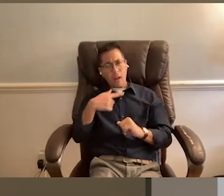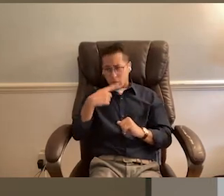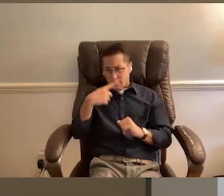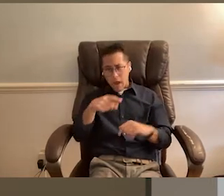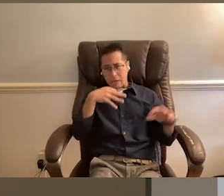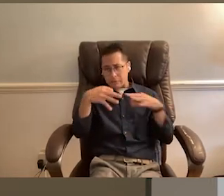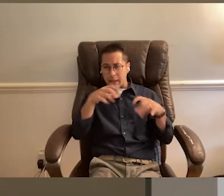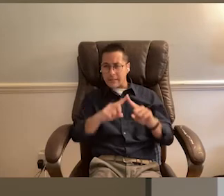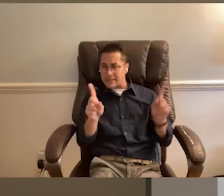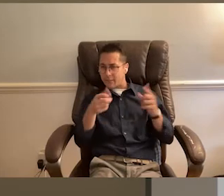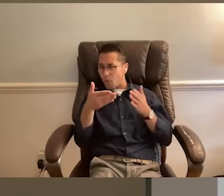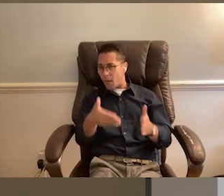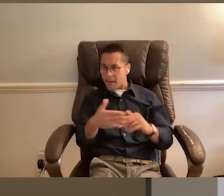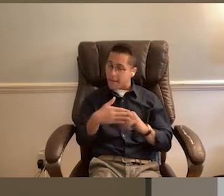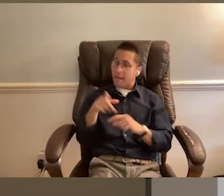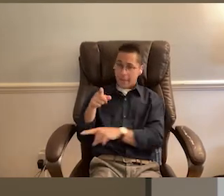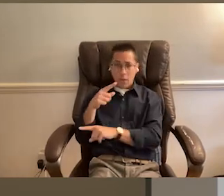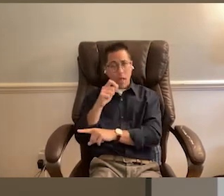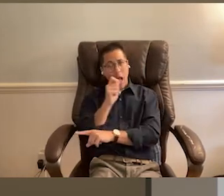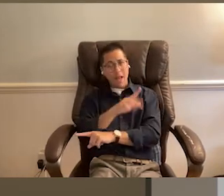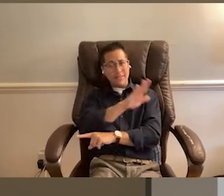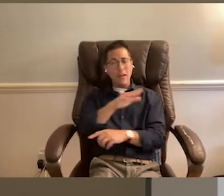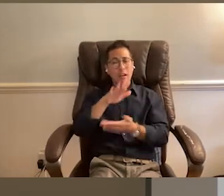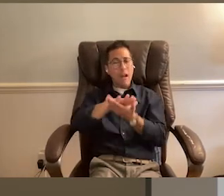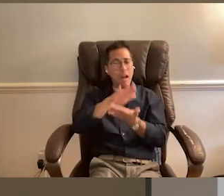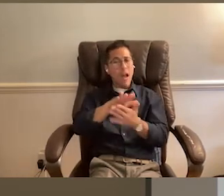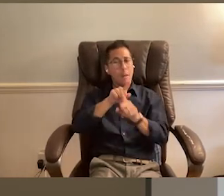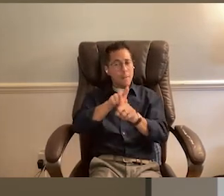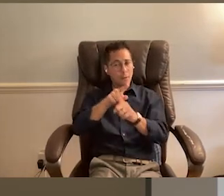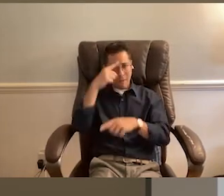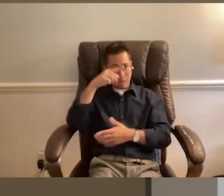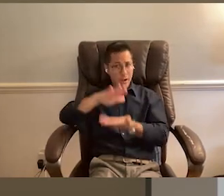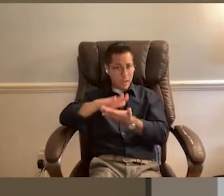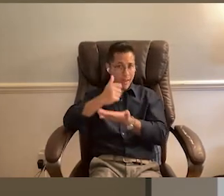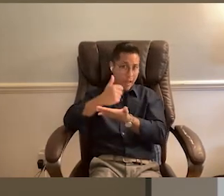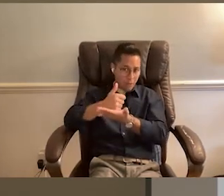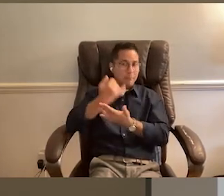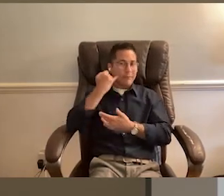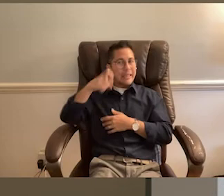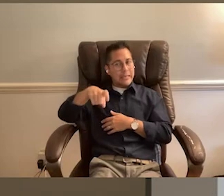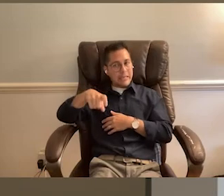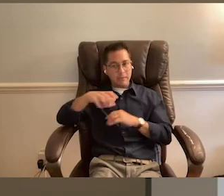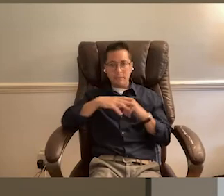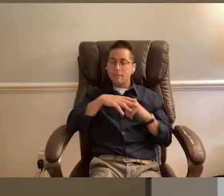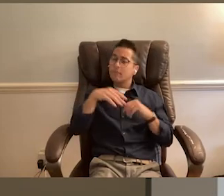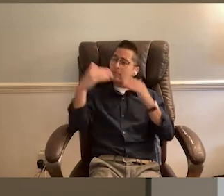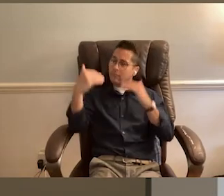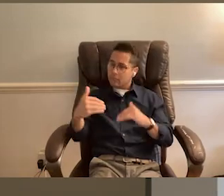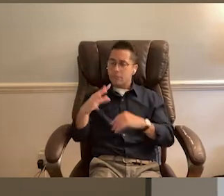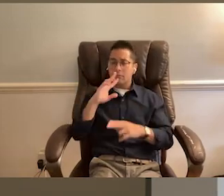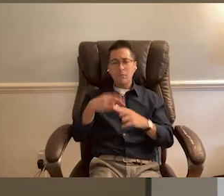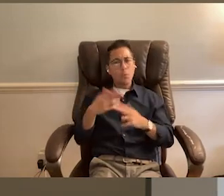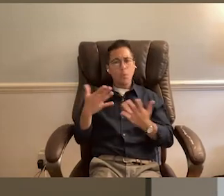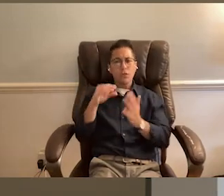the assignments. Do well on them, maybe, maybe not, but turn them all in. They want to check Canvas, which is our learning management system where all the